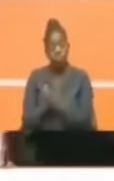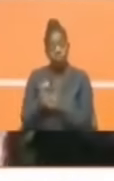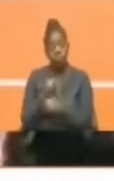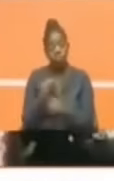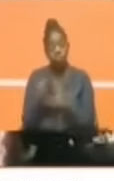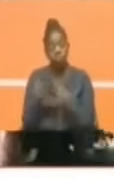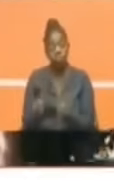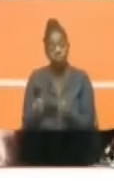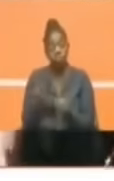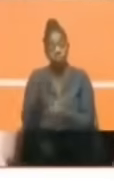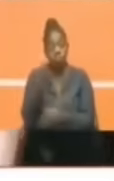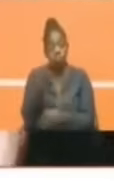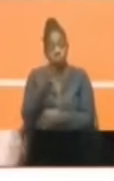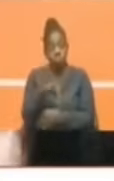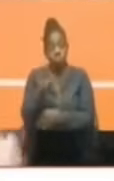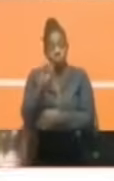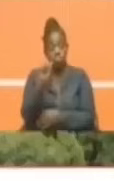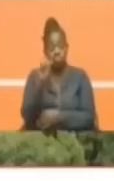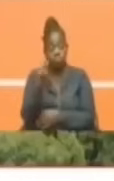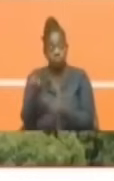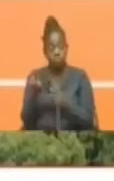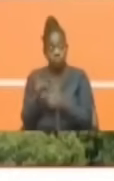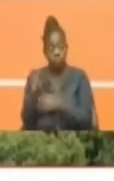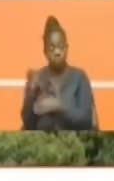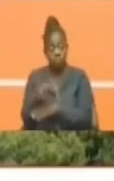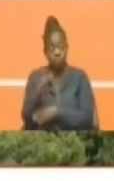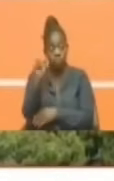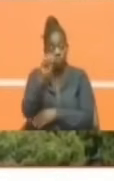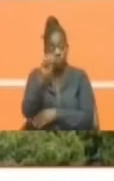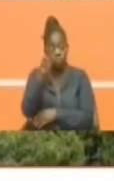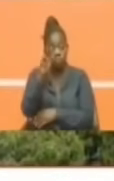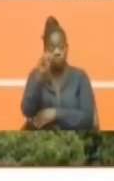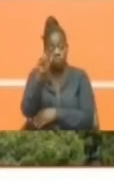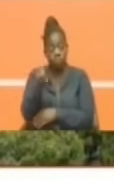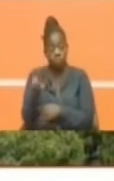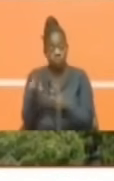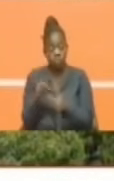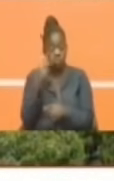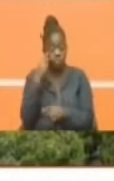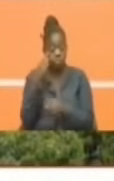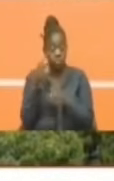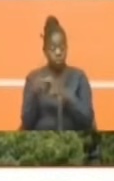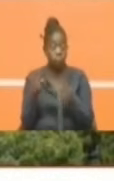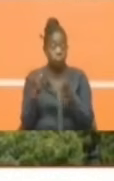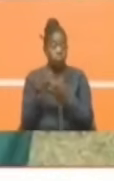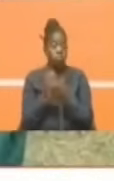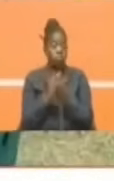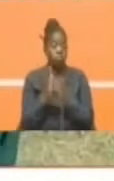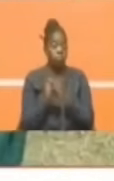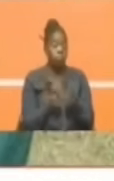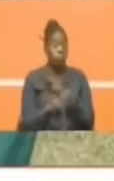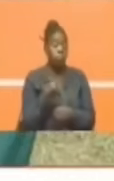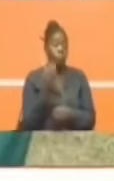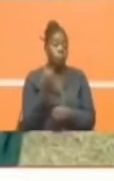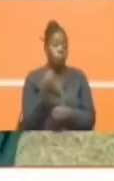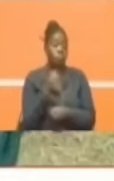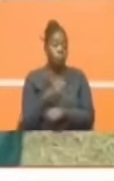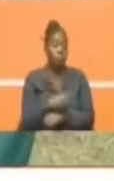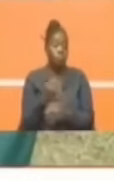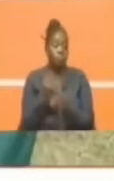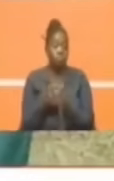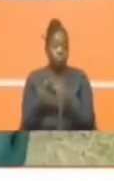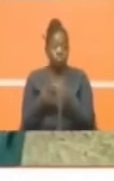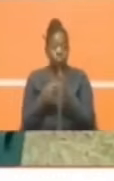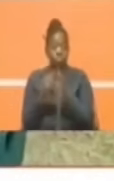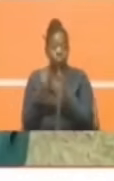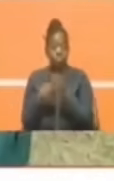and Agriculture Organization, Embassy ya Sweden mu Uganda, ekitongole kya Vision Group olw'enteekateeka ya Green Schools Uganda n'alaga